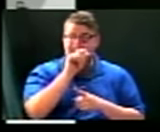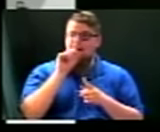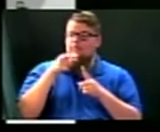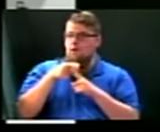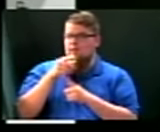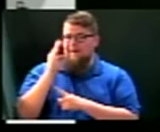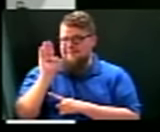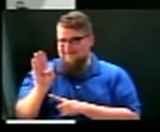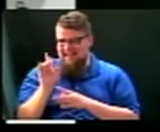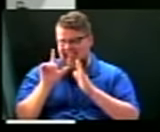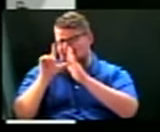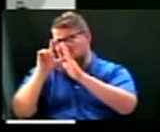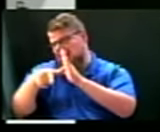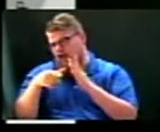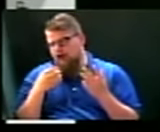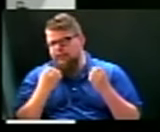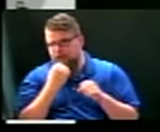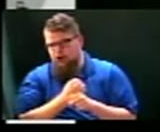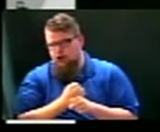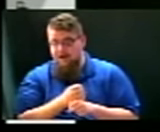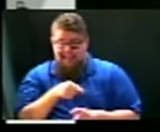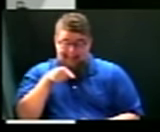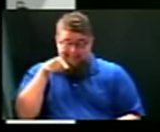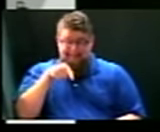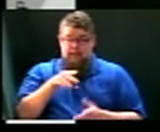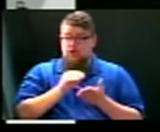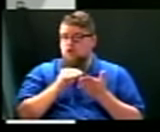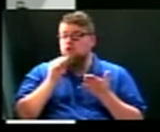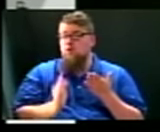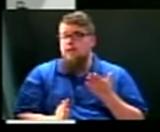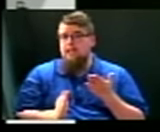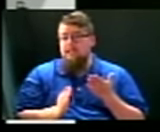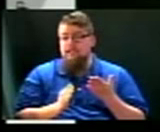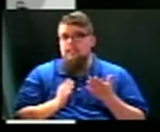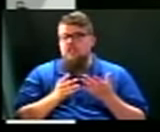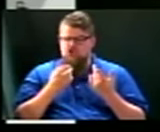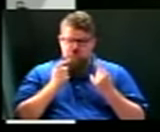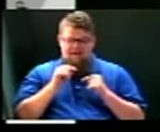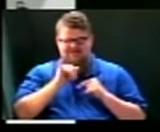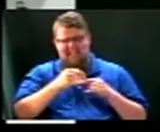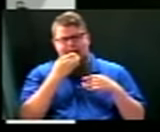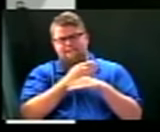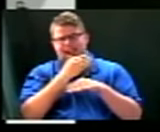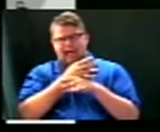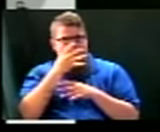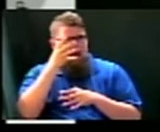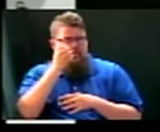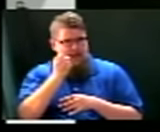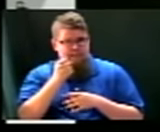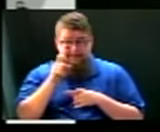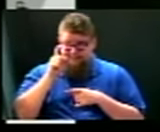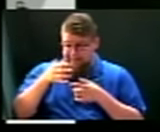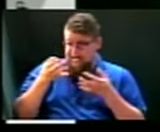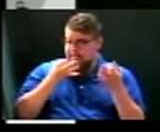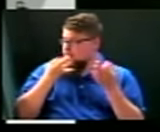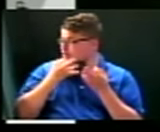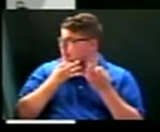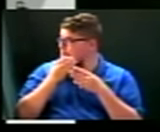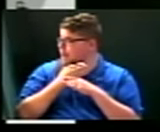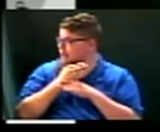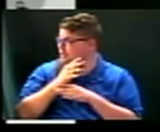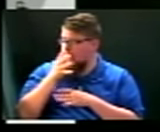in the year. So this student was trying to do this math concept. Does anyone need me to explain this math